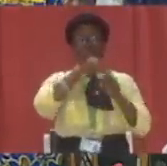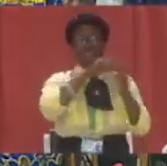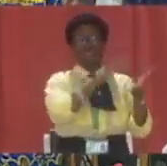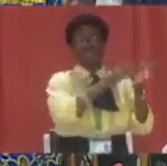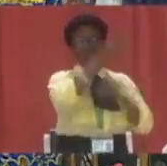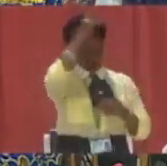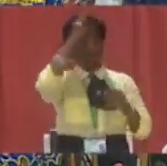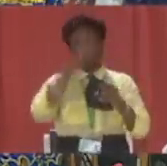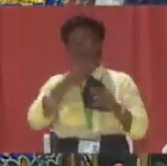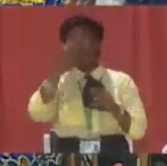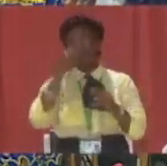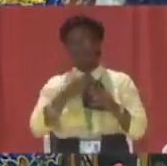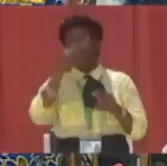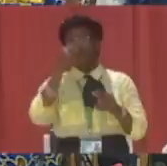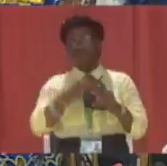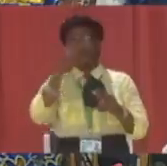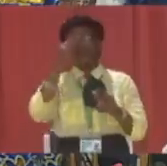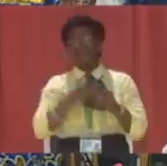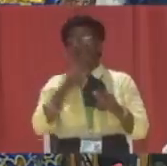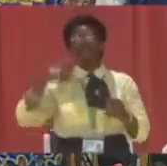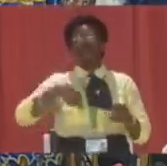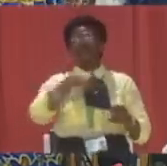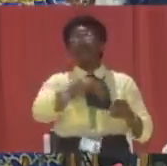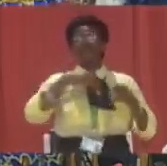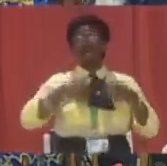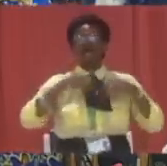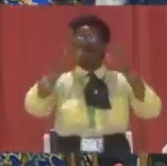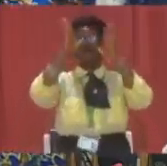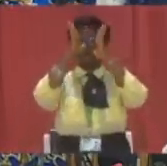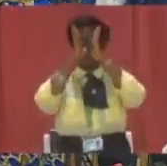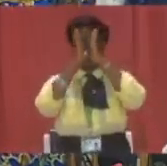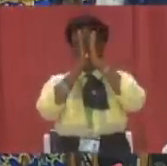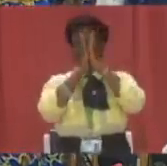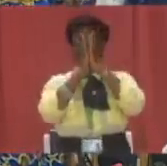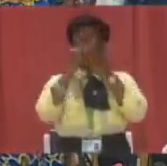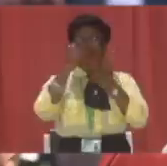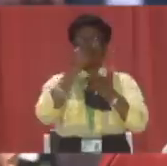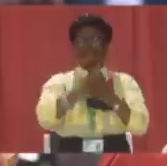In Jesus' mighty name, we have prayed.